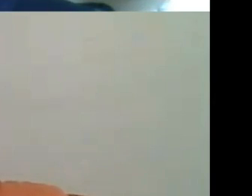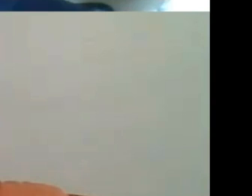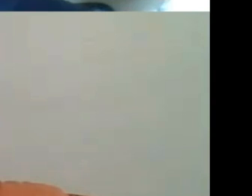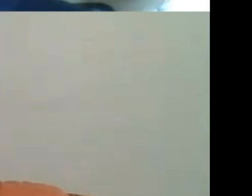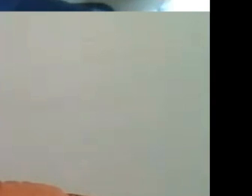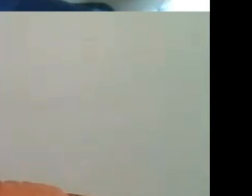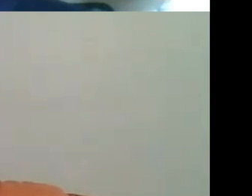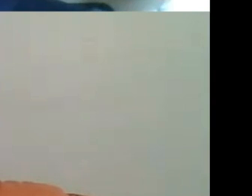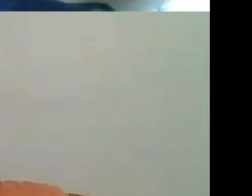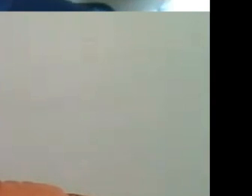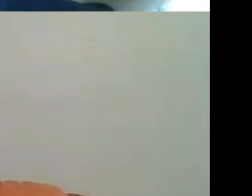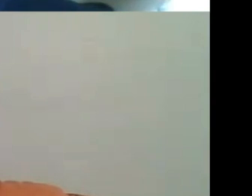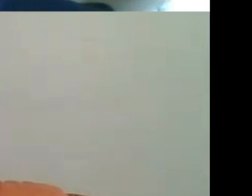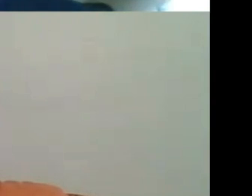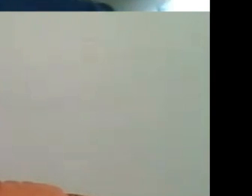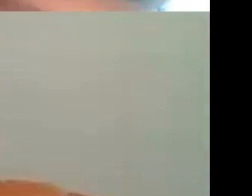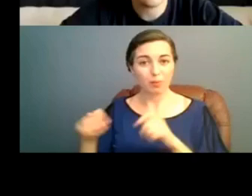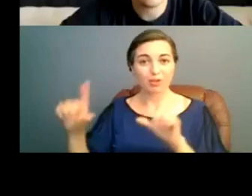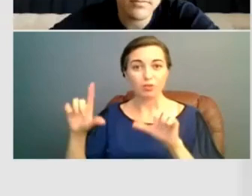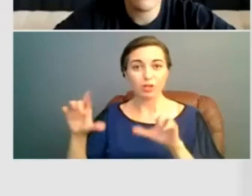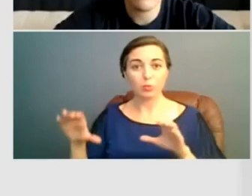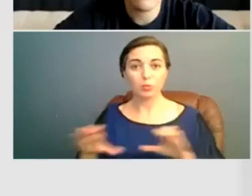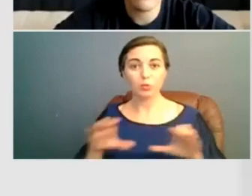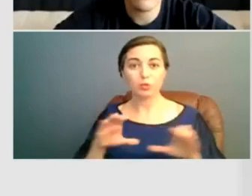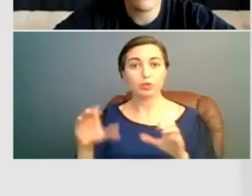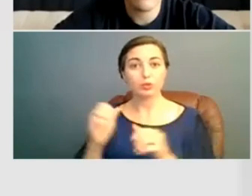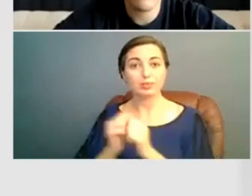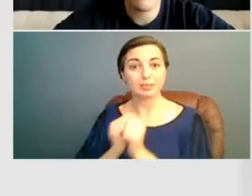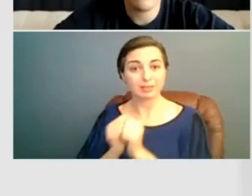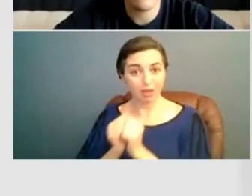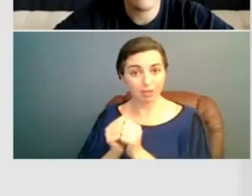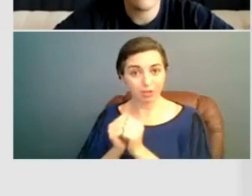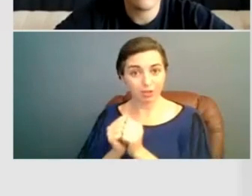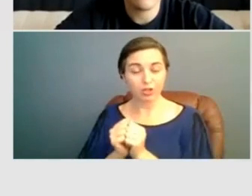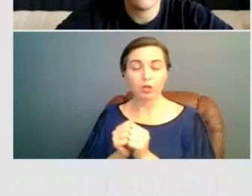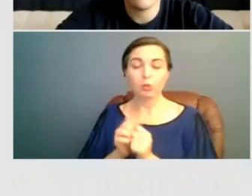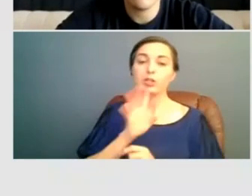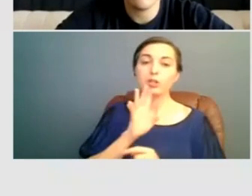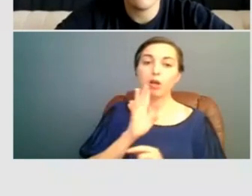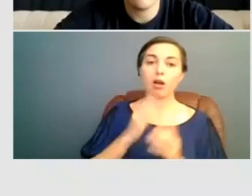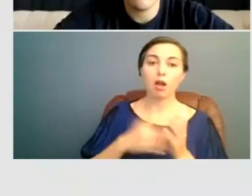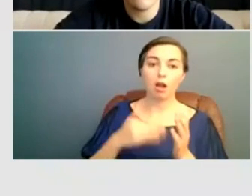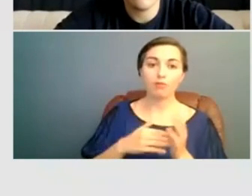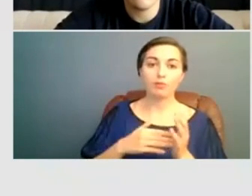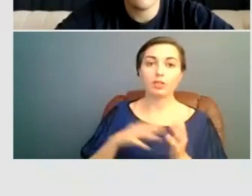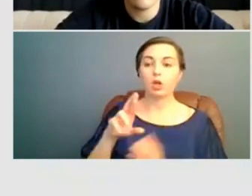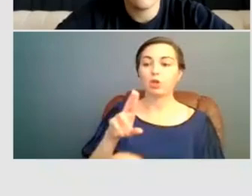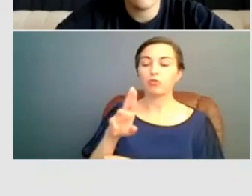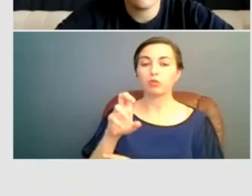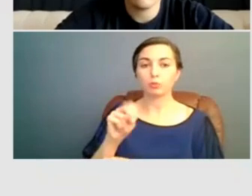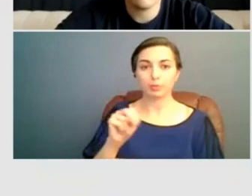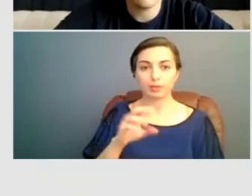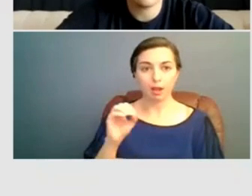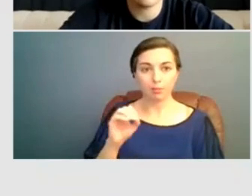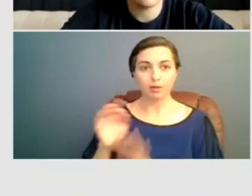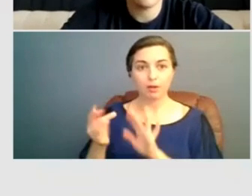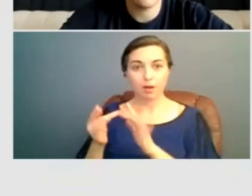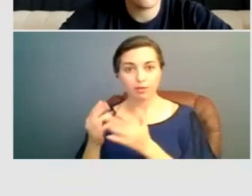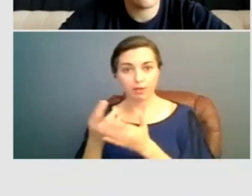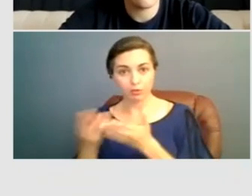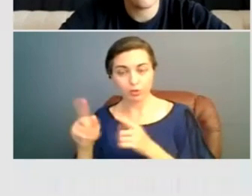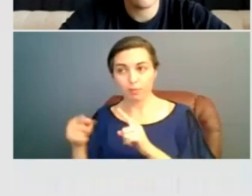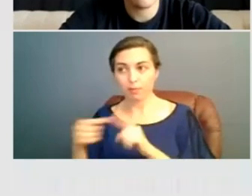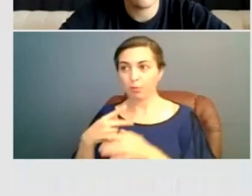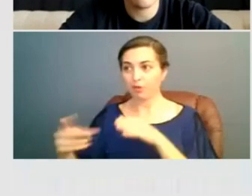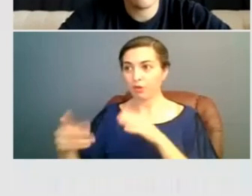screen and we're going to do this together. We talk a lot in the Rubin Company and in our online resources about professional communication.